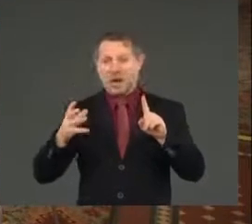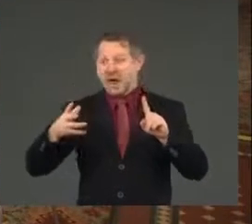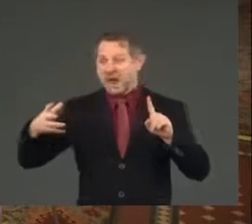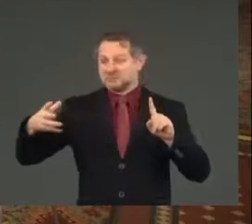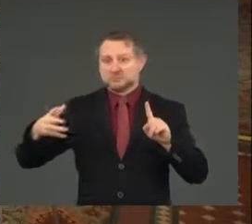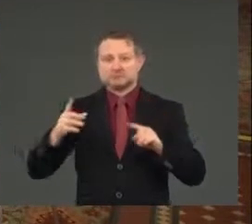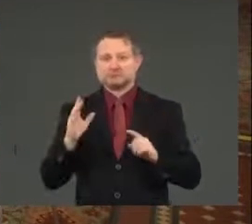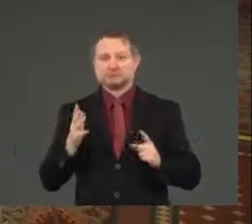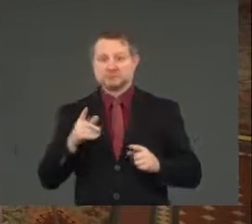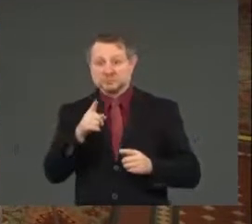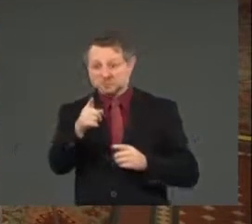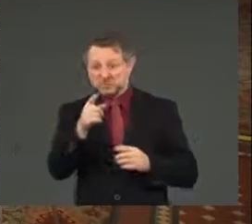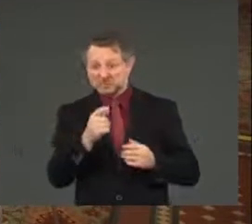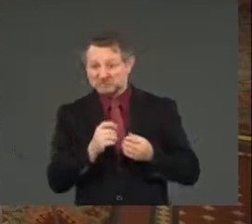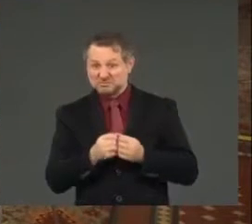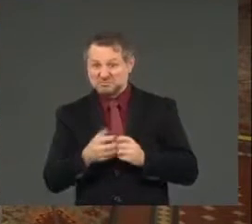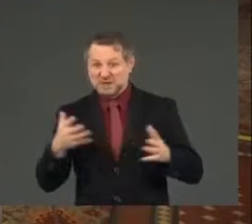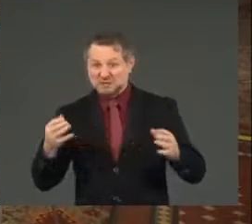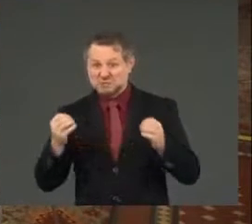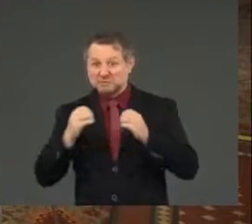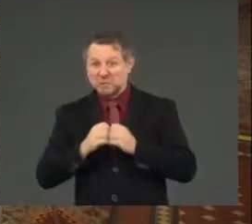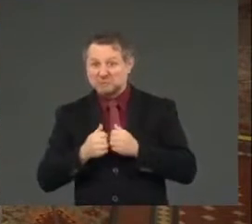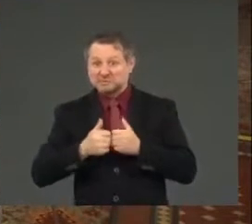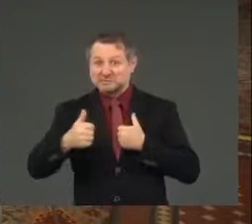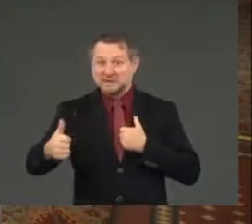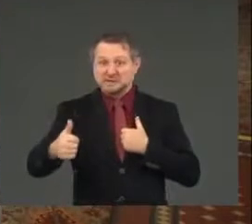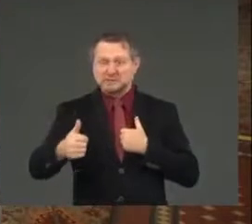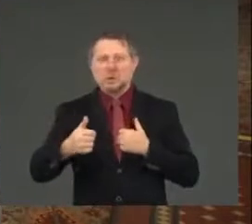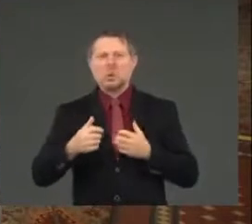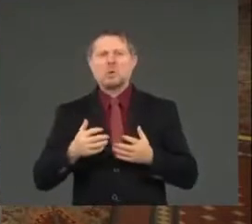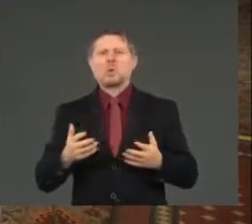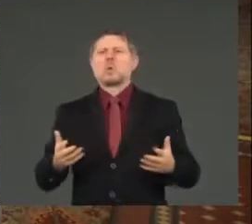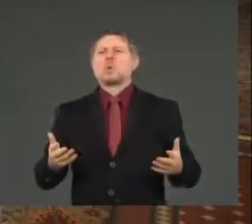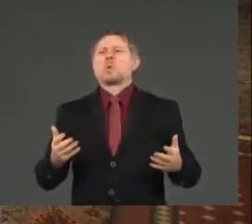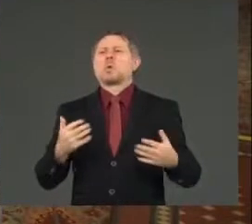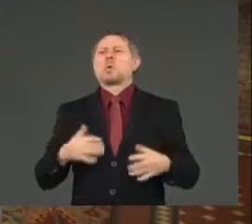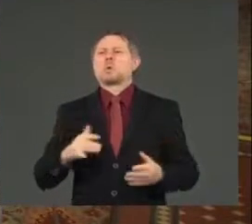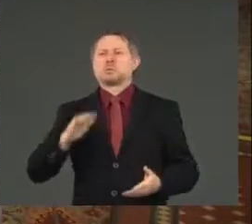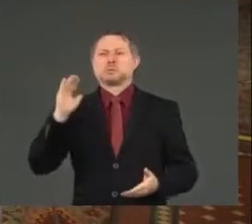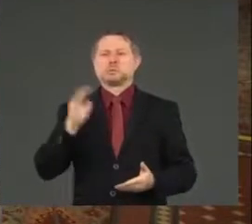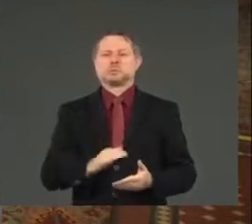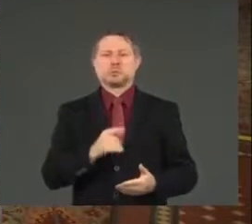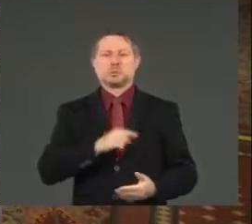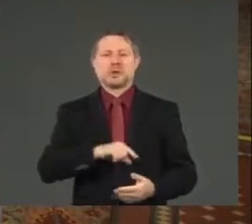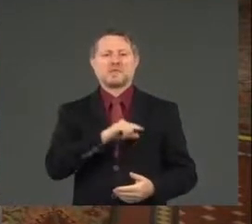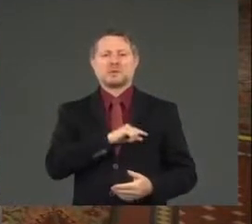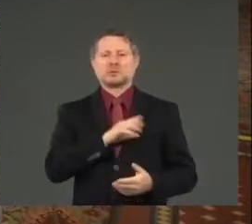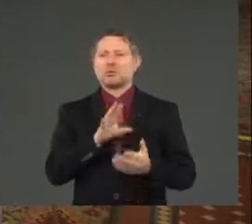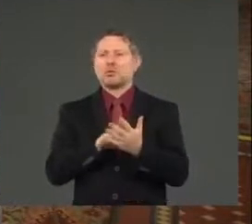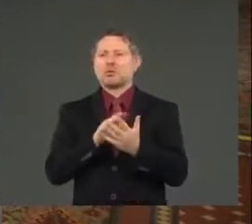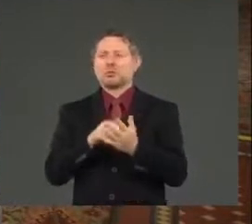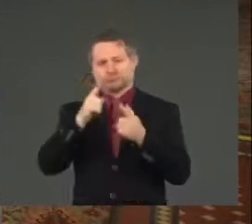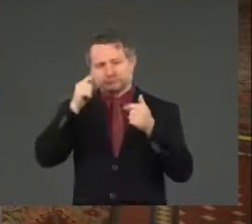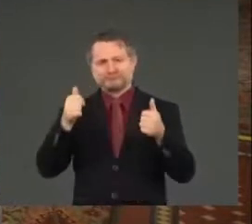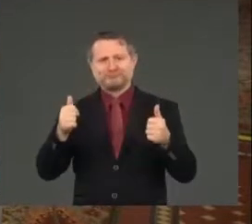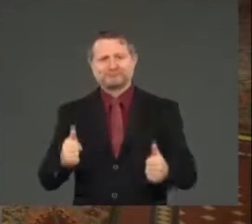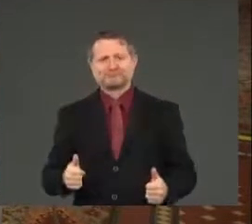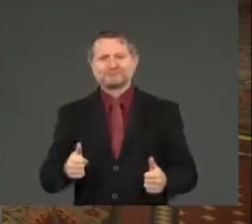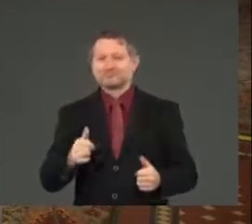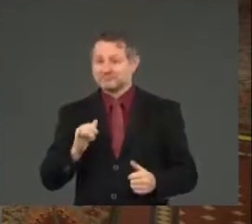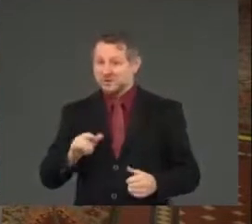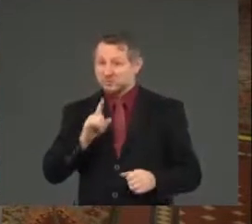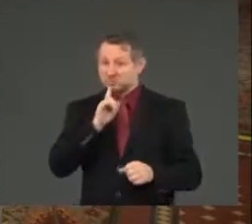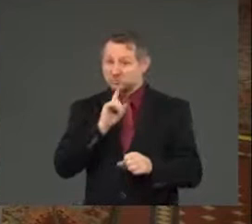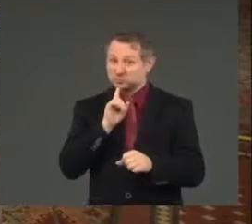via distance learning, that could be counterproductive as far as the quality of the education. So I guess that's a two-part question. Is that true?